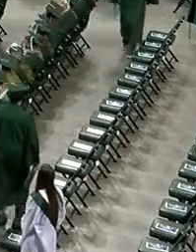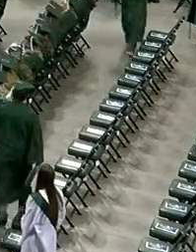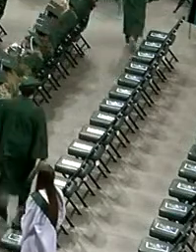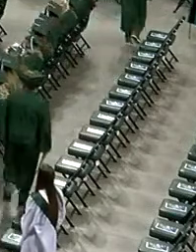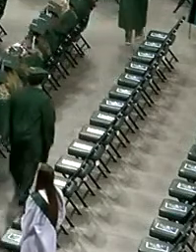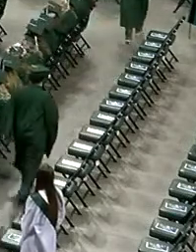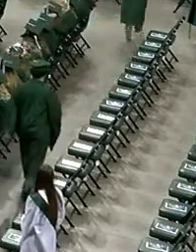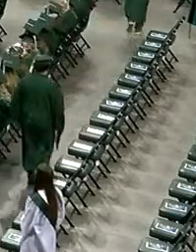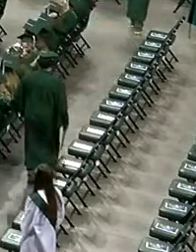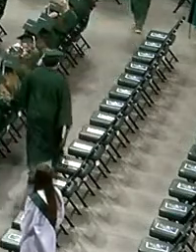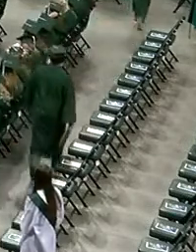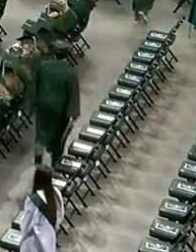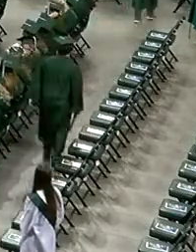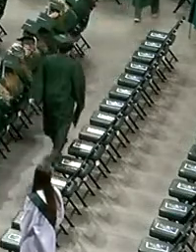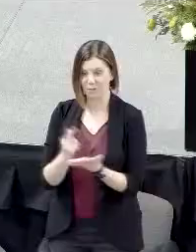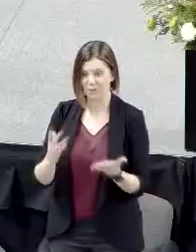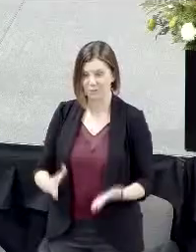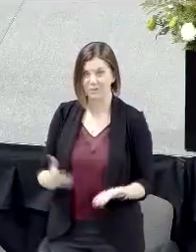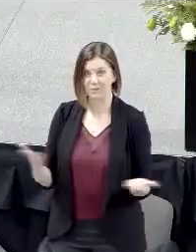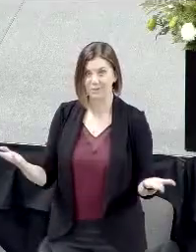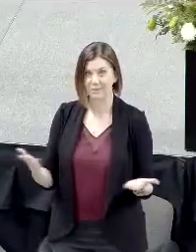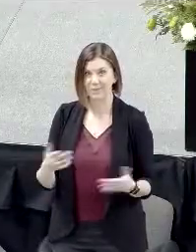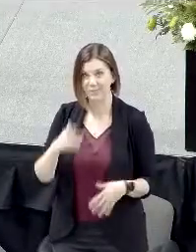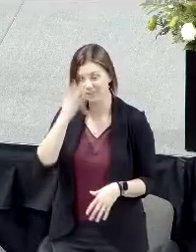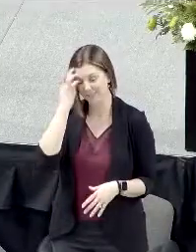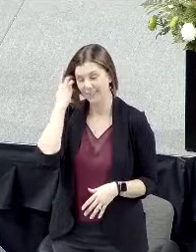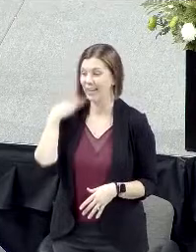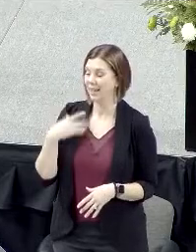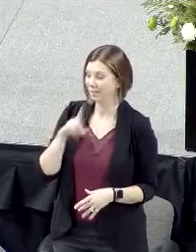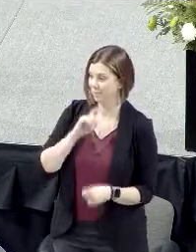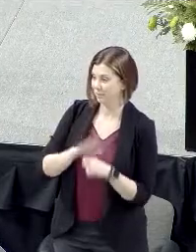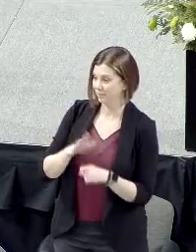So, graduates, I asked you to have some fun.